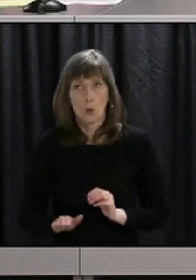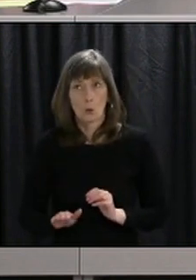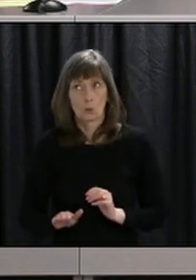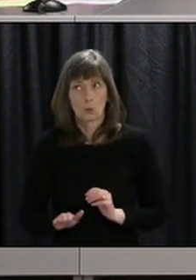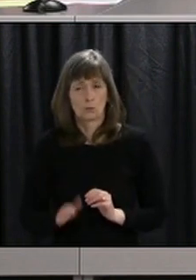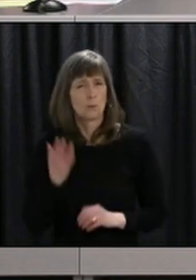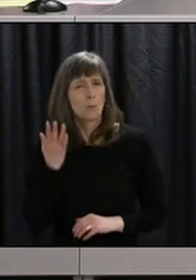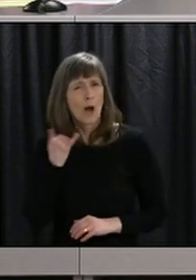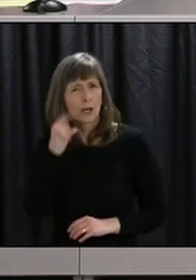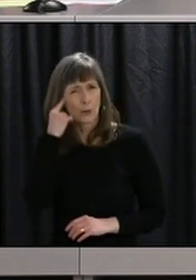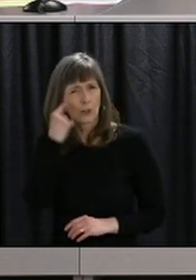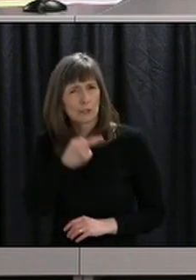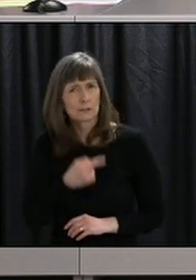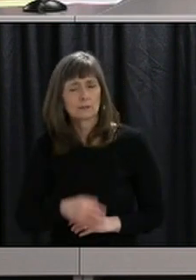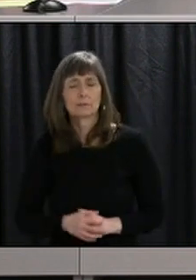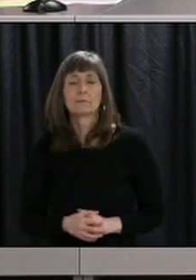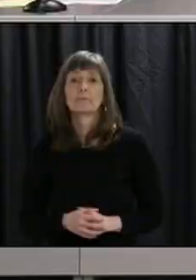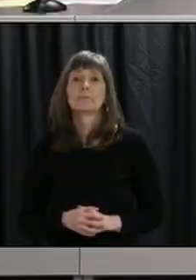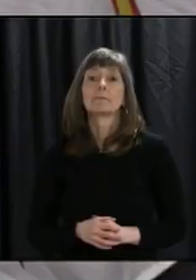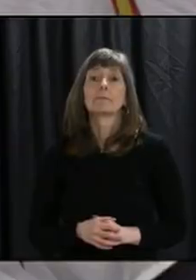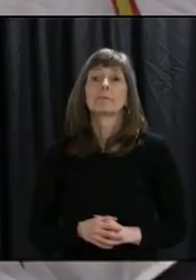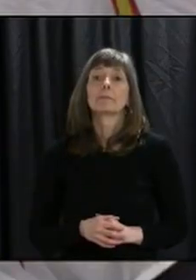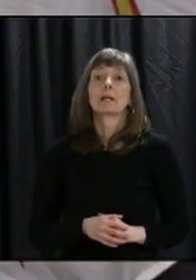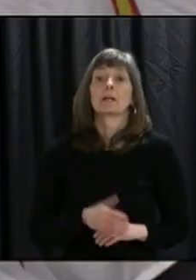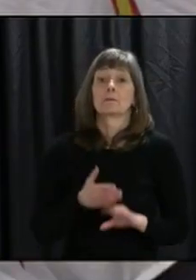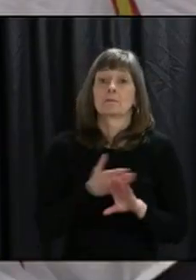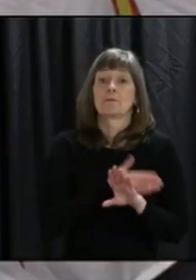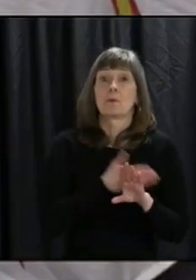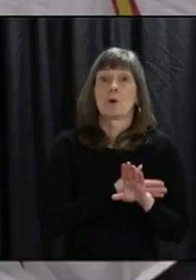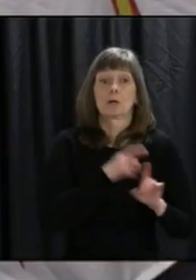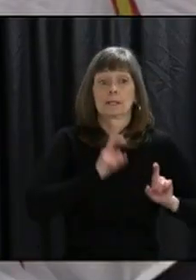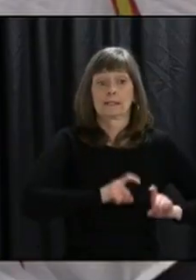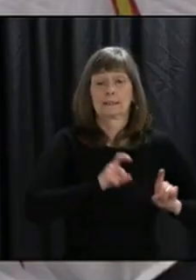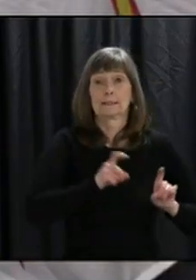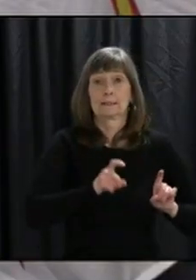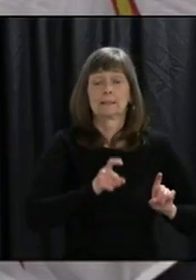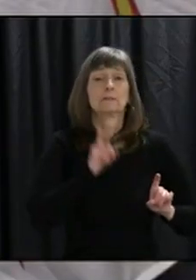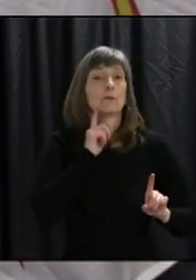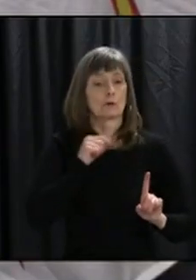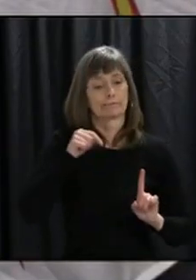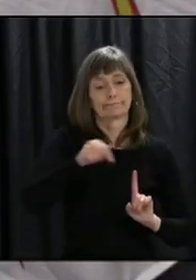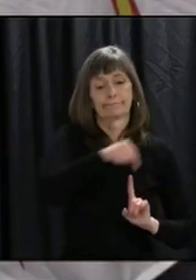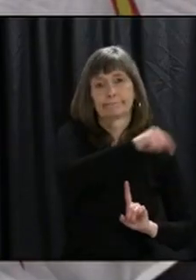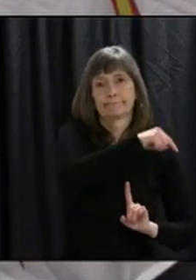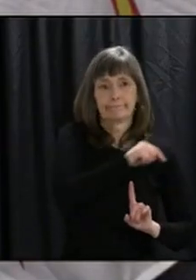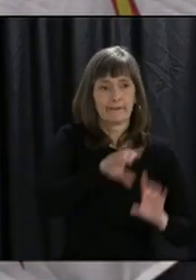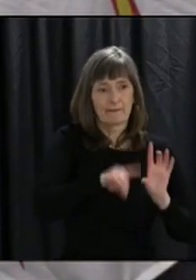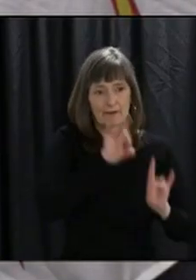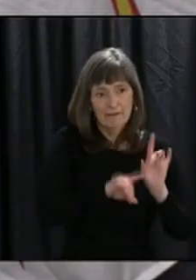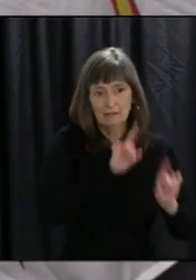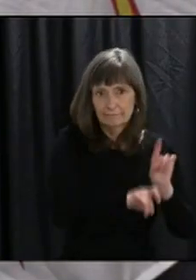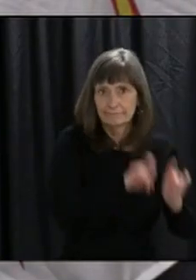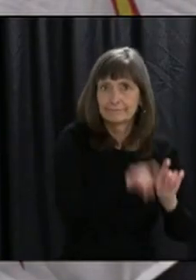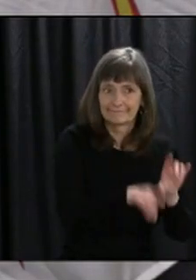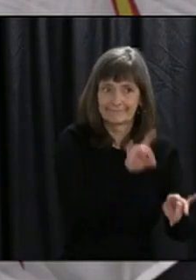that. So a lot of our testing that was done previously is related to contact tracing.